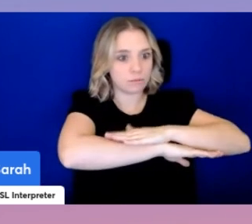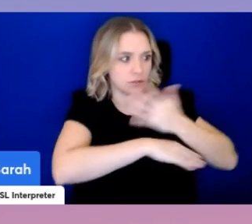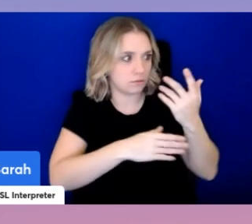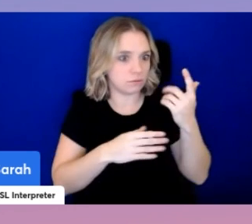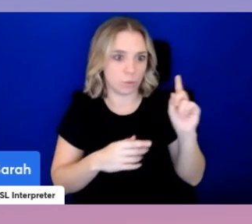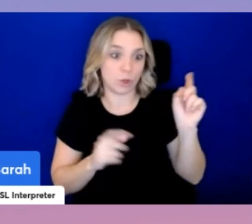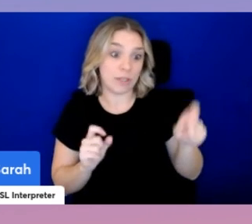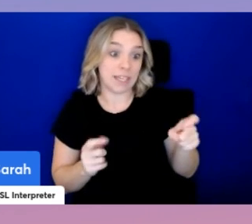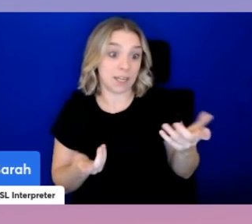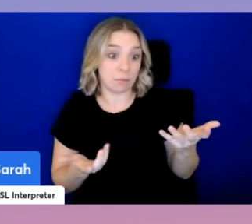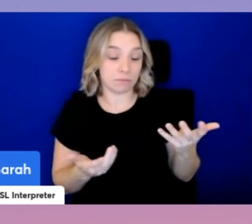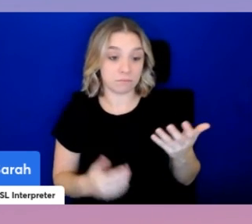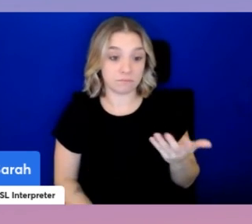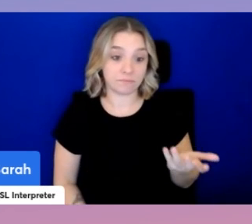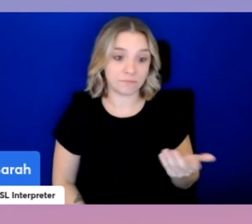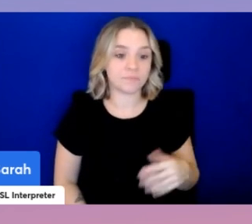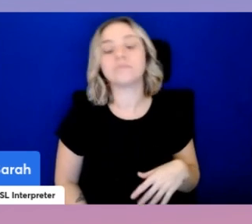basically.